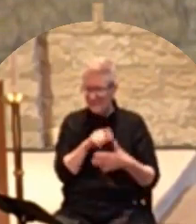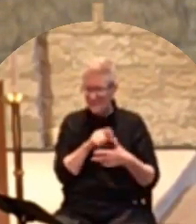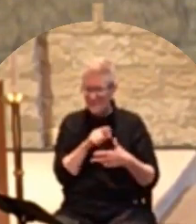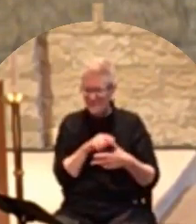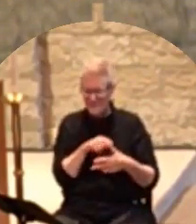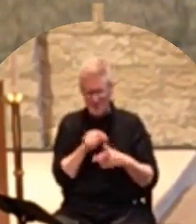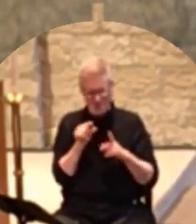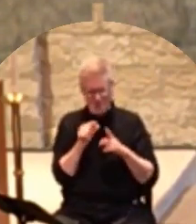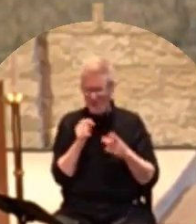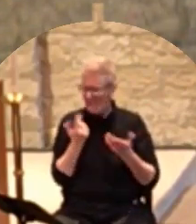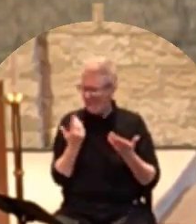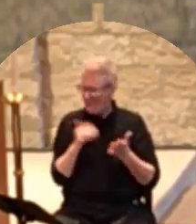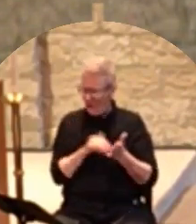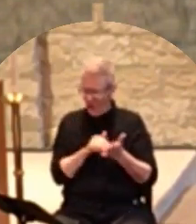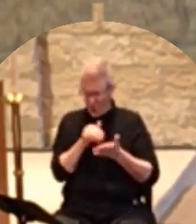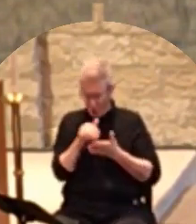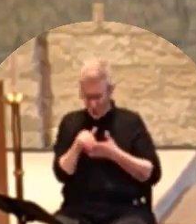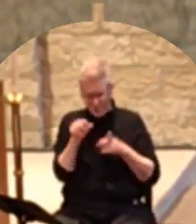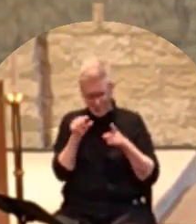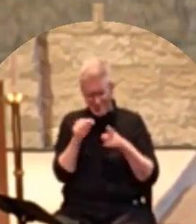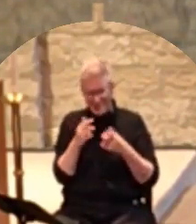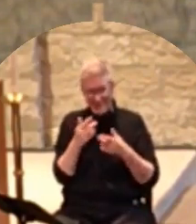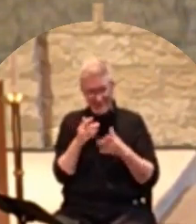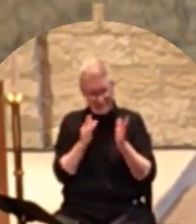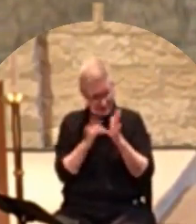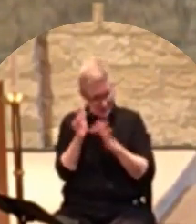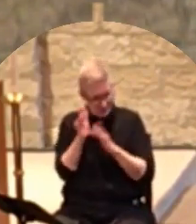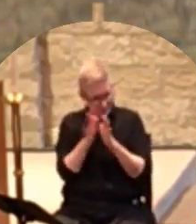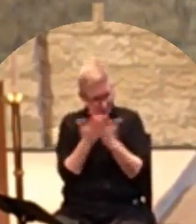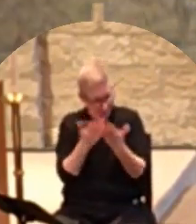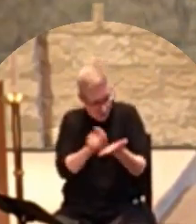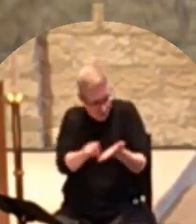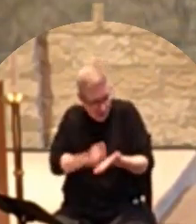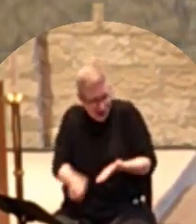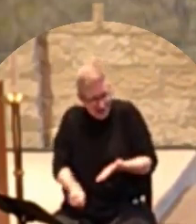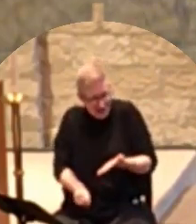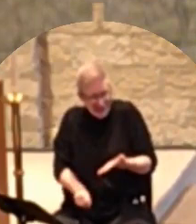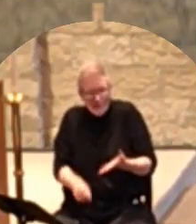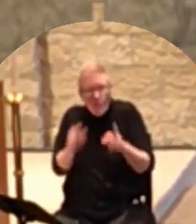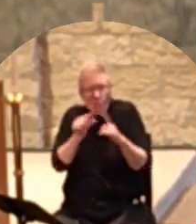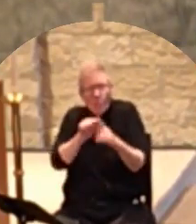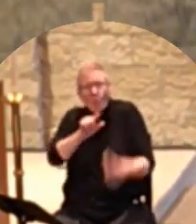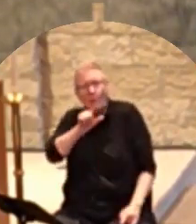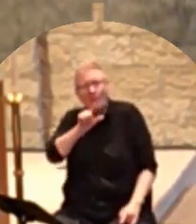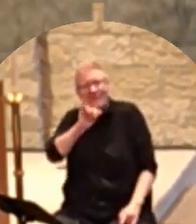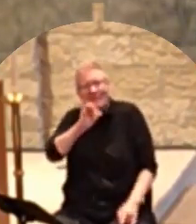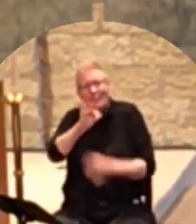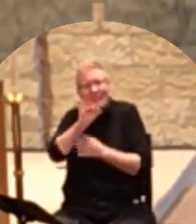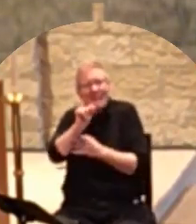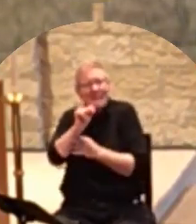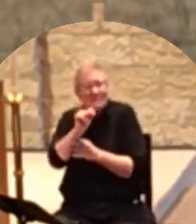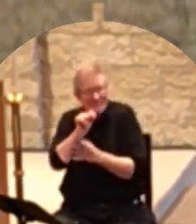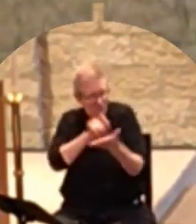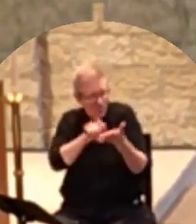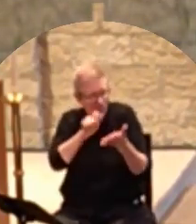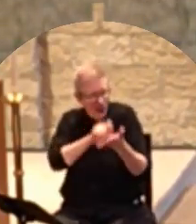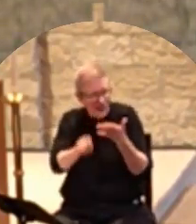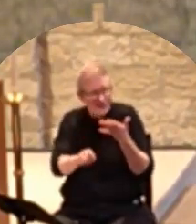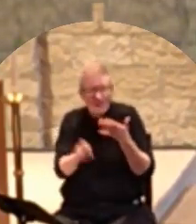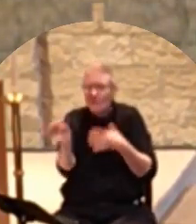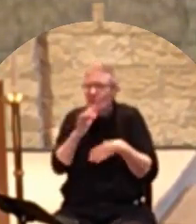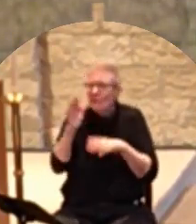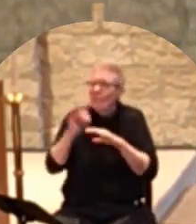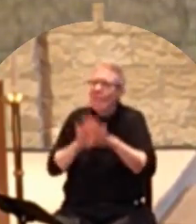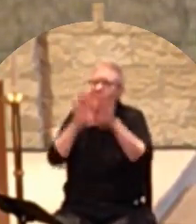word lift is used in Scripture. Lift your eyes into the hills where my strength comes